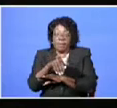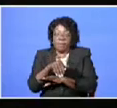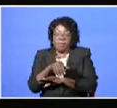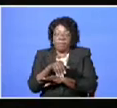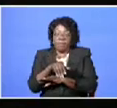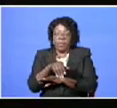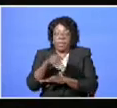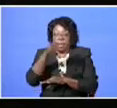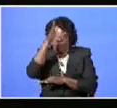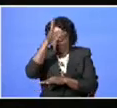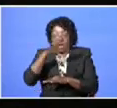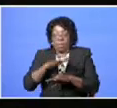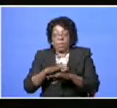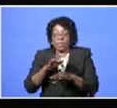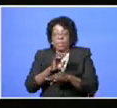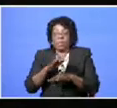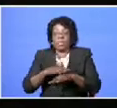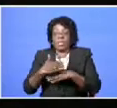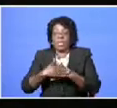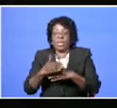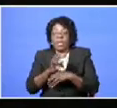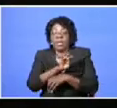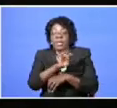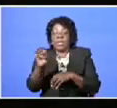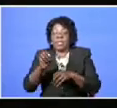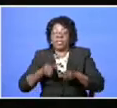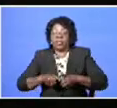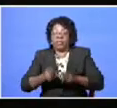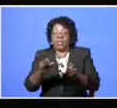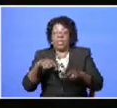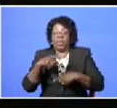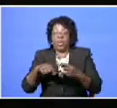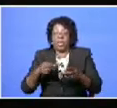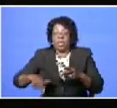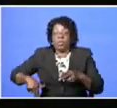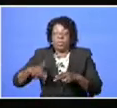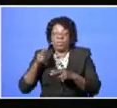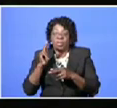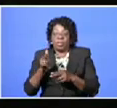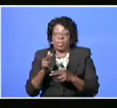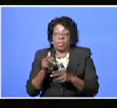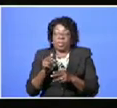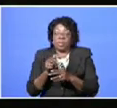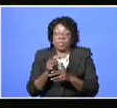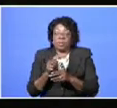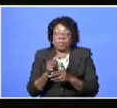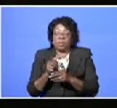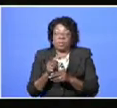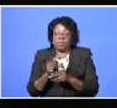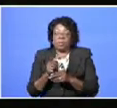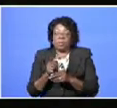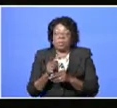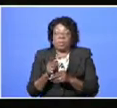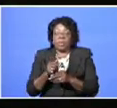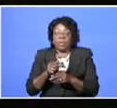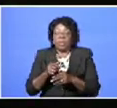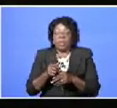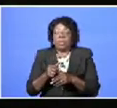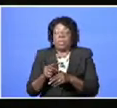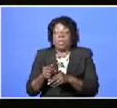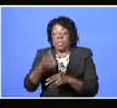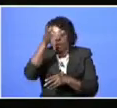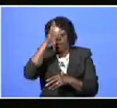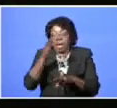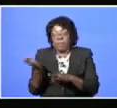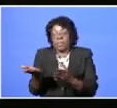off East Street when he was approached by an armed male who shot him before fleeing in an unknown direction. The injured man was rushed to a